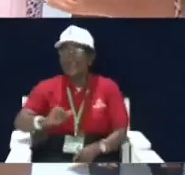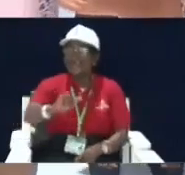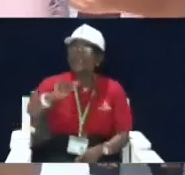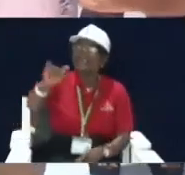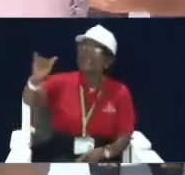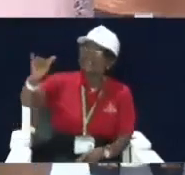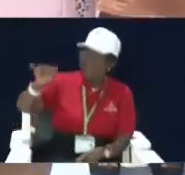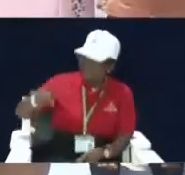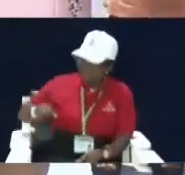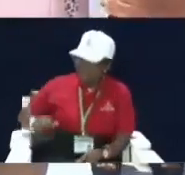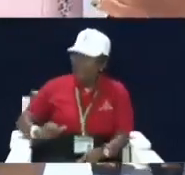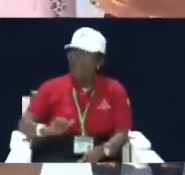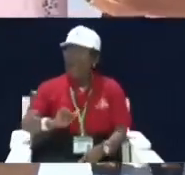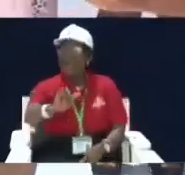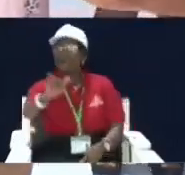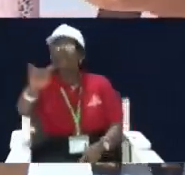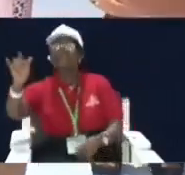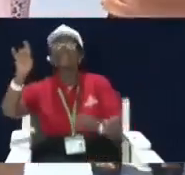everlasting,